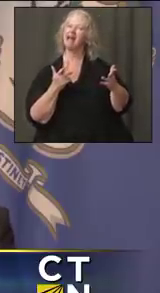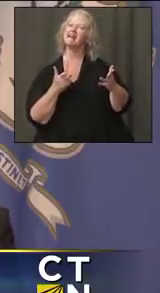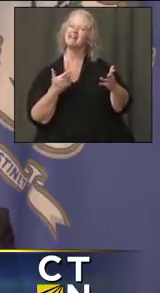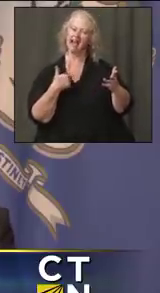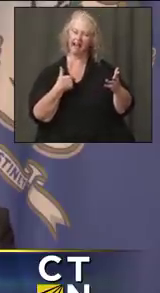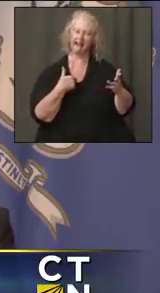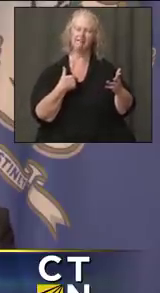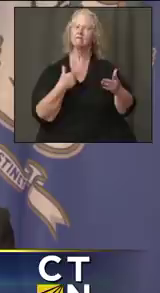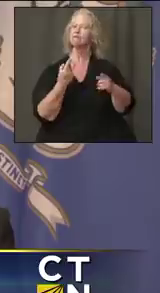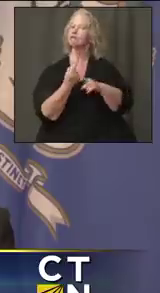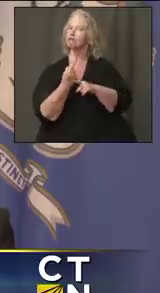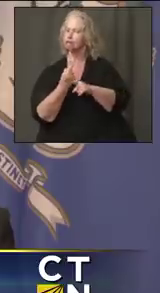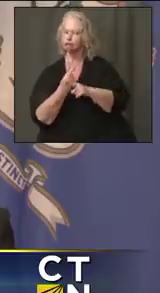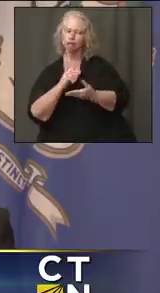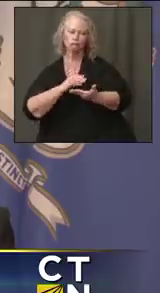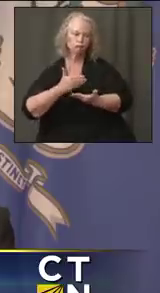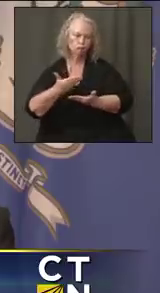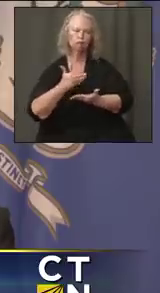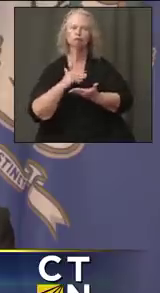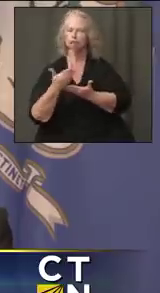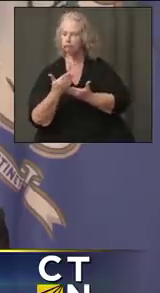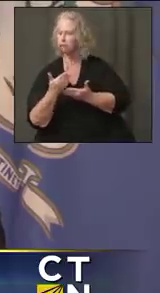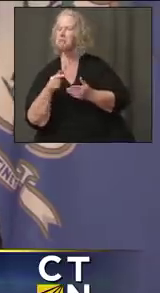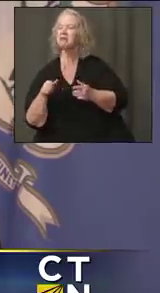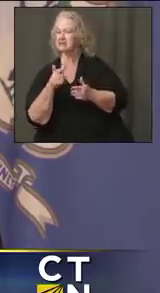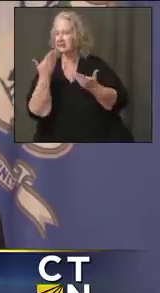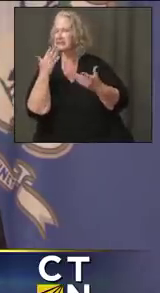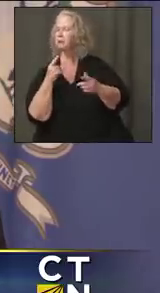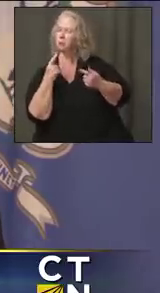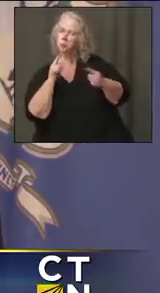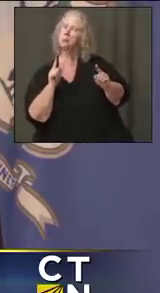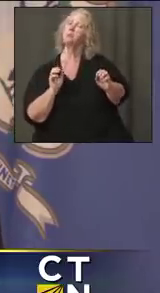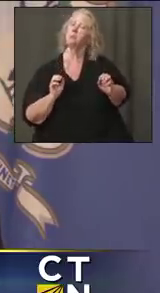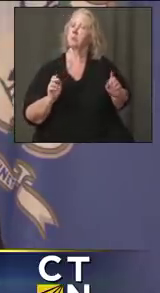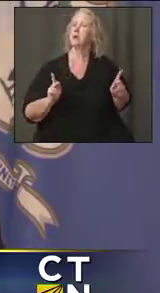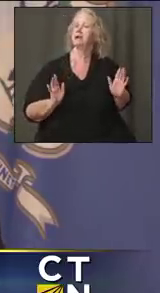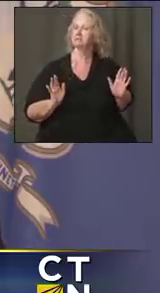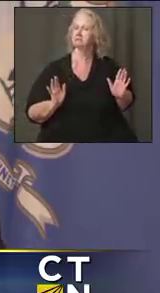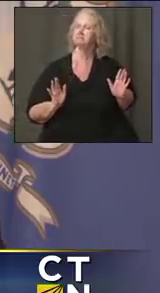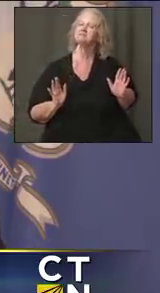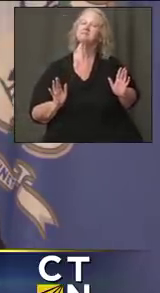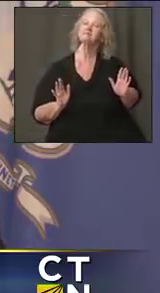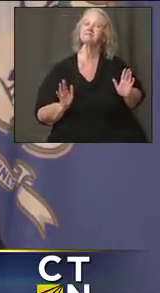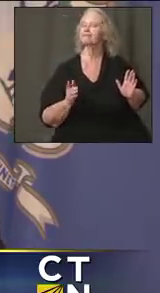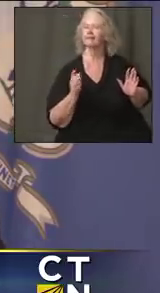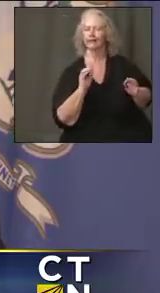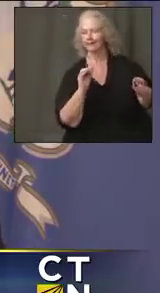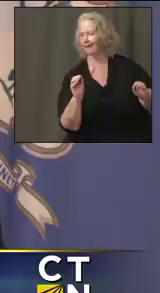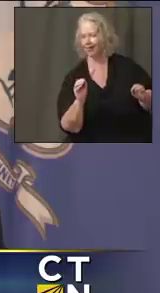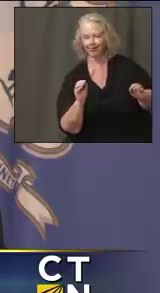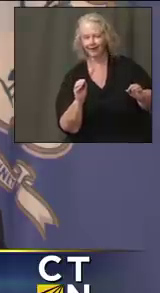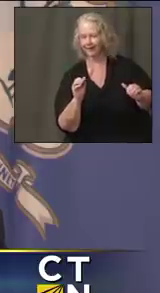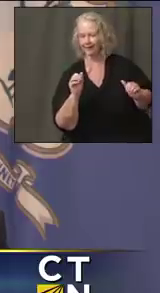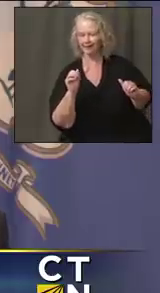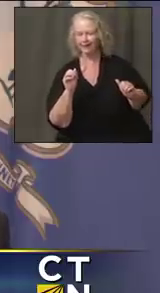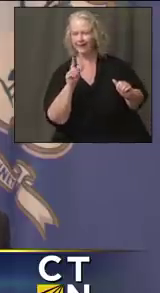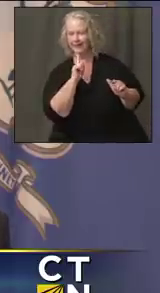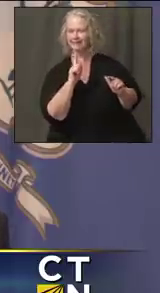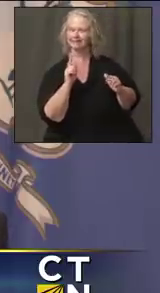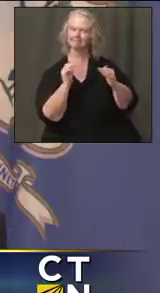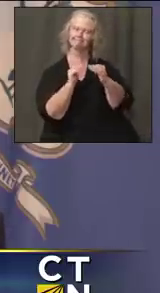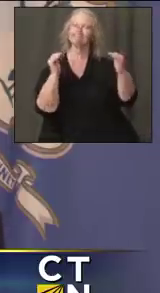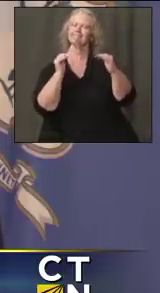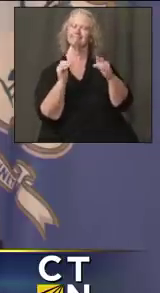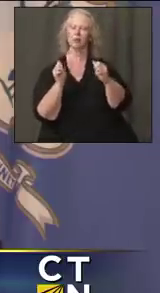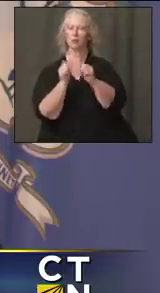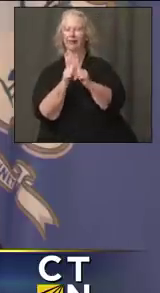necessary Chromebook or other device. So as Miguel was saying, look, there's nothing that replaces the classroom experience, but I have a feeling